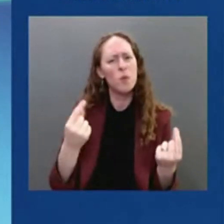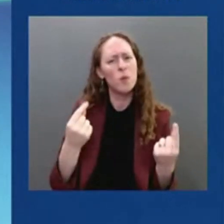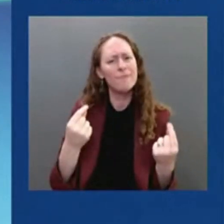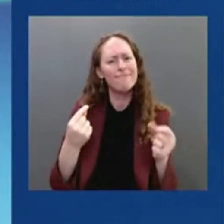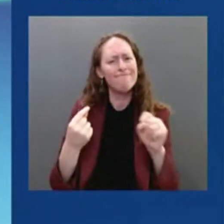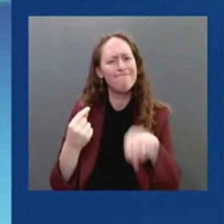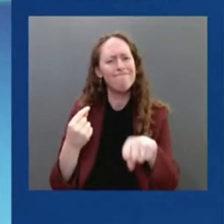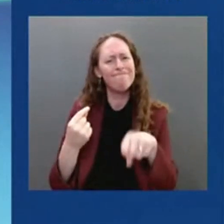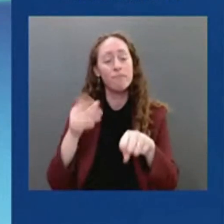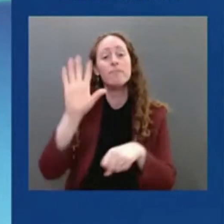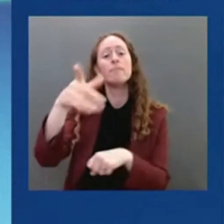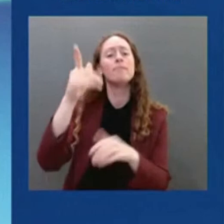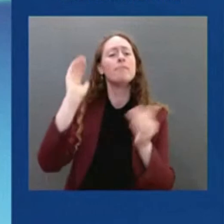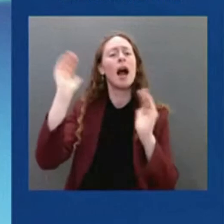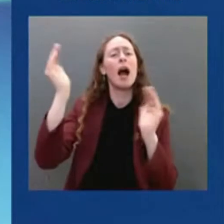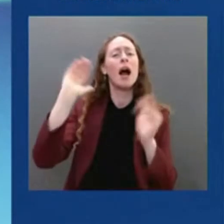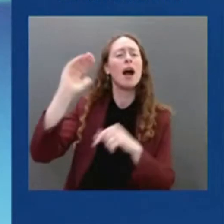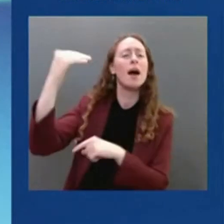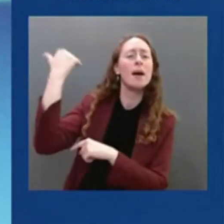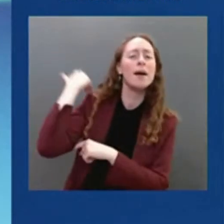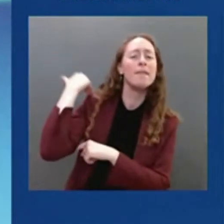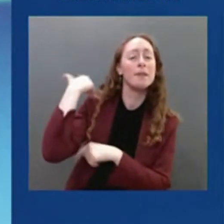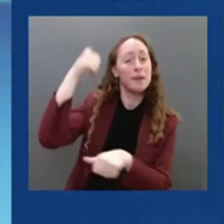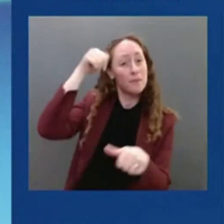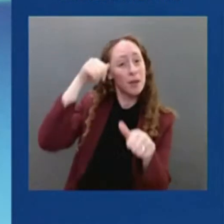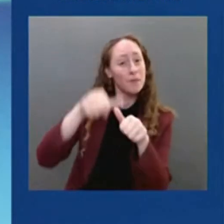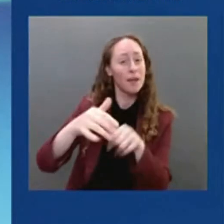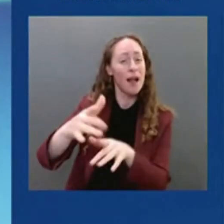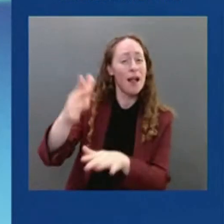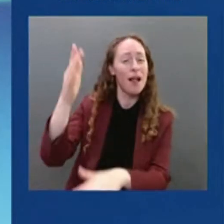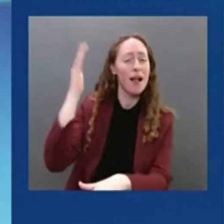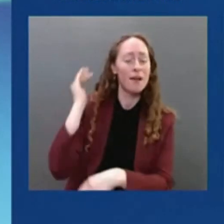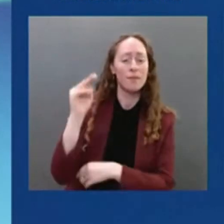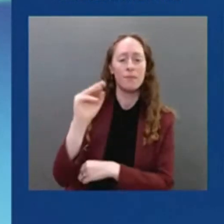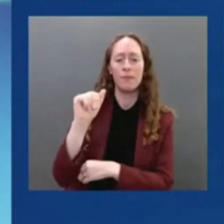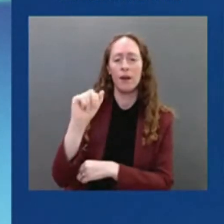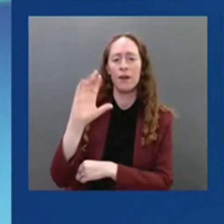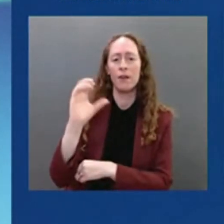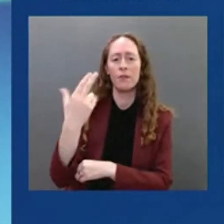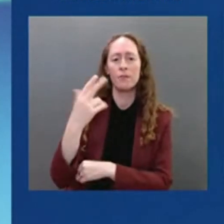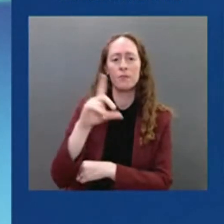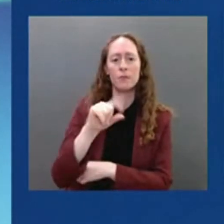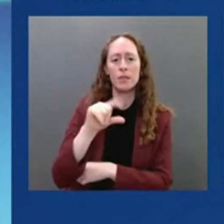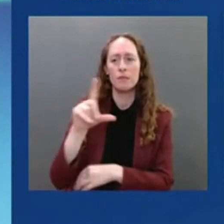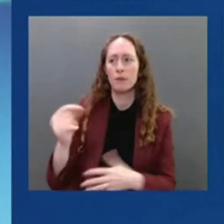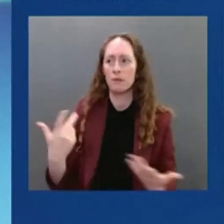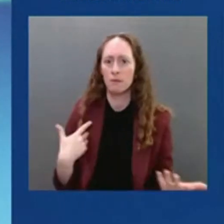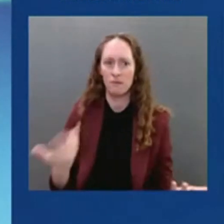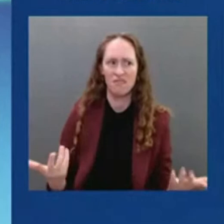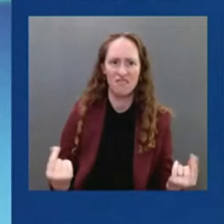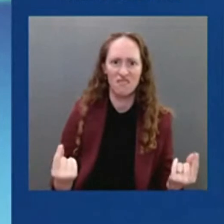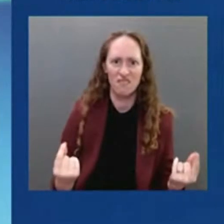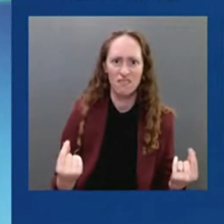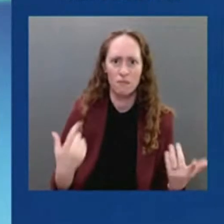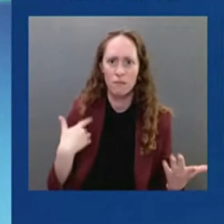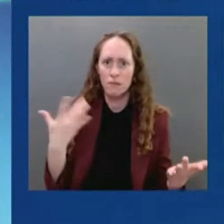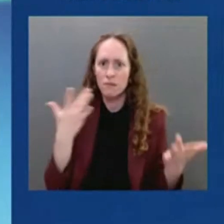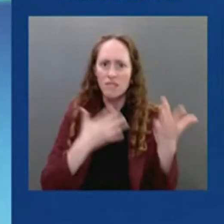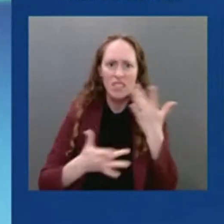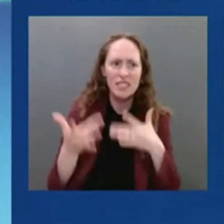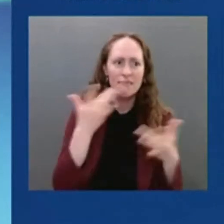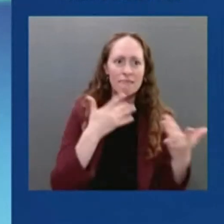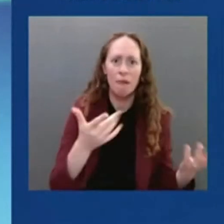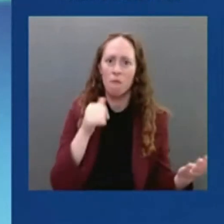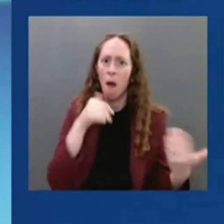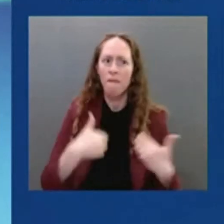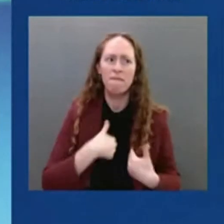this. But today, thanks to the president's leadership and the comprehensive response we've built up over the last 18 months, we